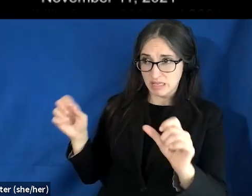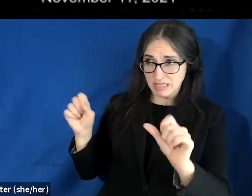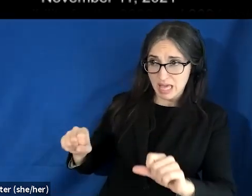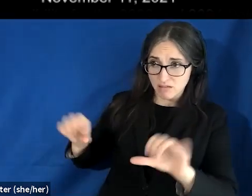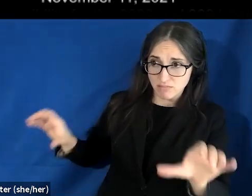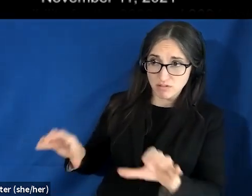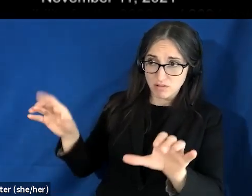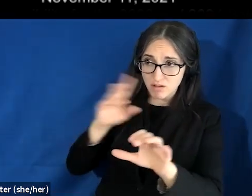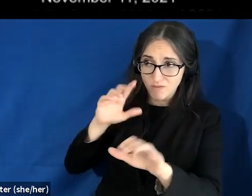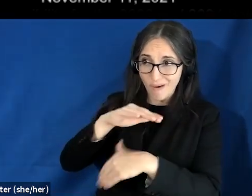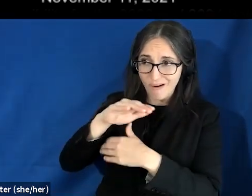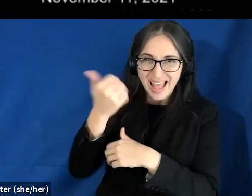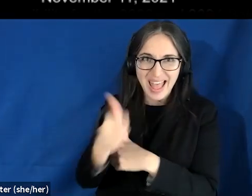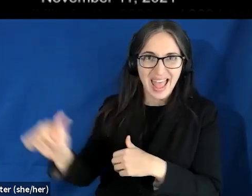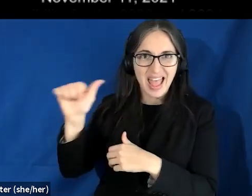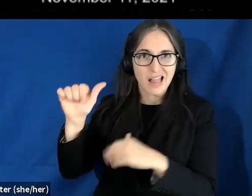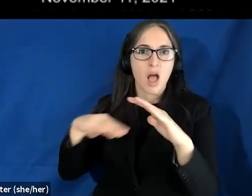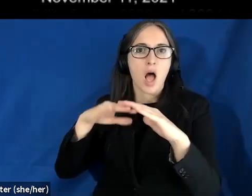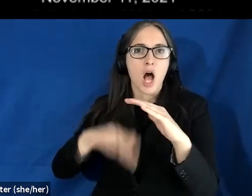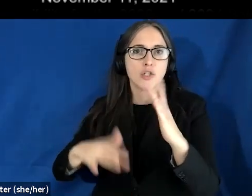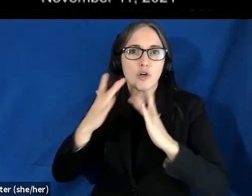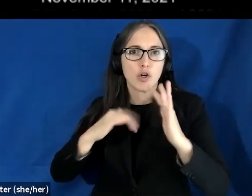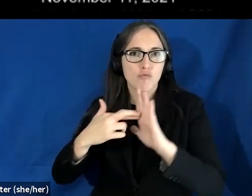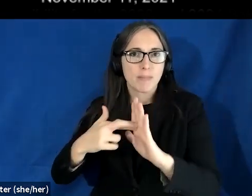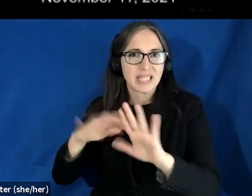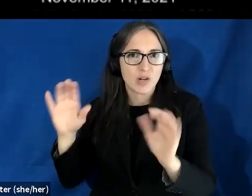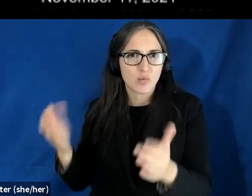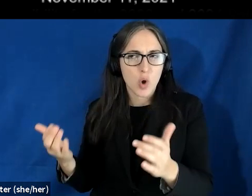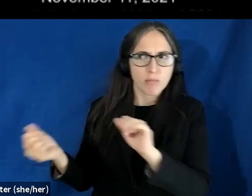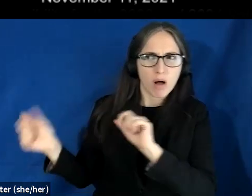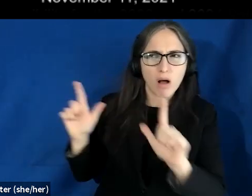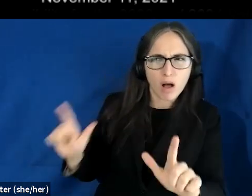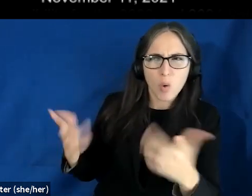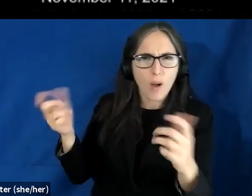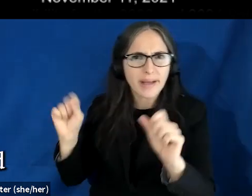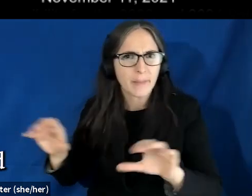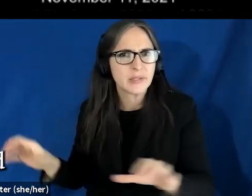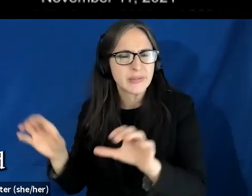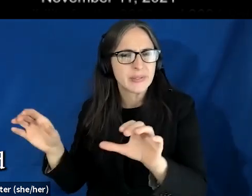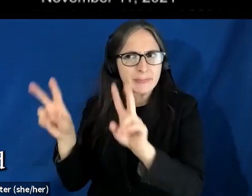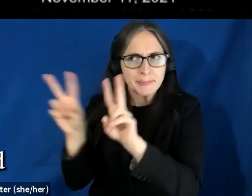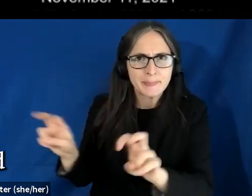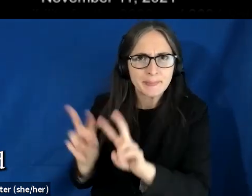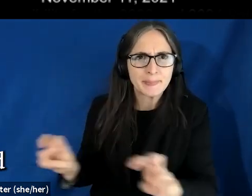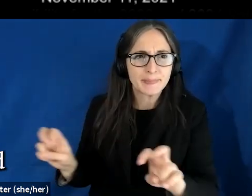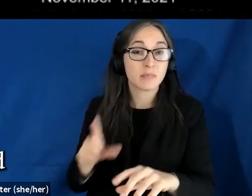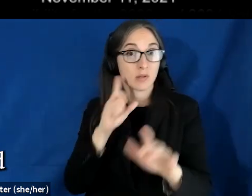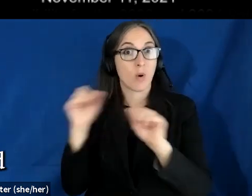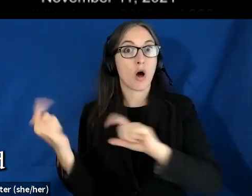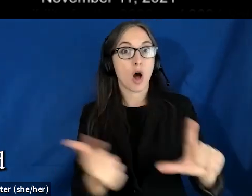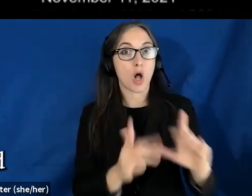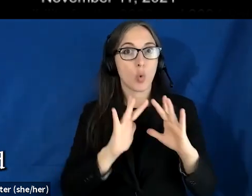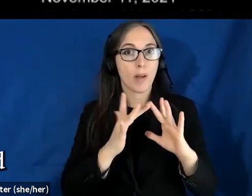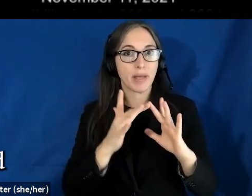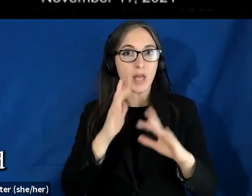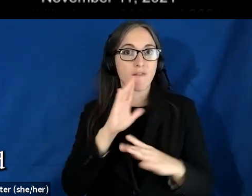any underrepresented groups. We did this in one of our DEI efforts. We went through every webpage of the central IT organization,